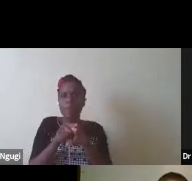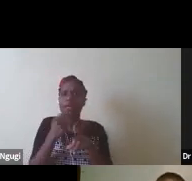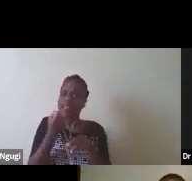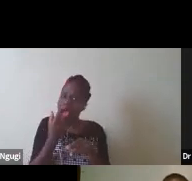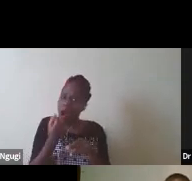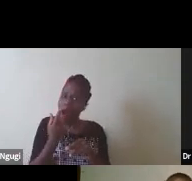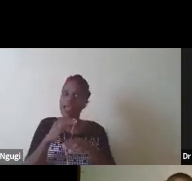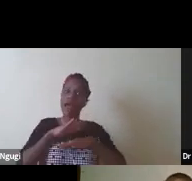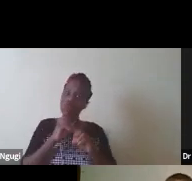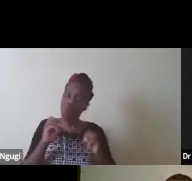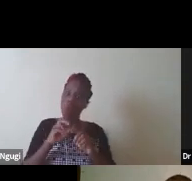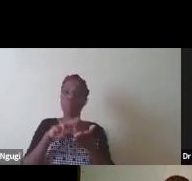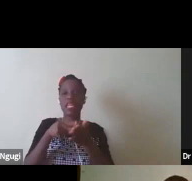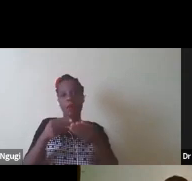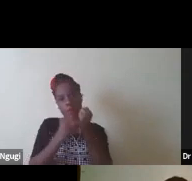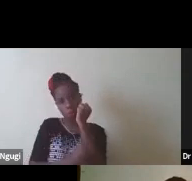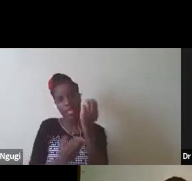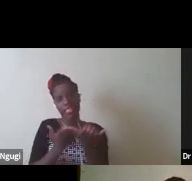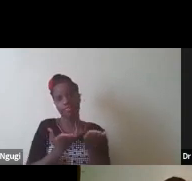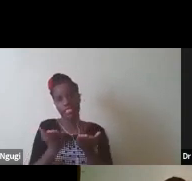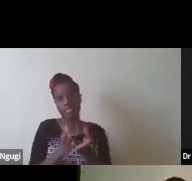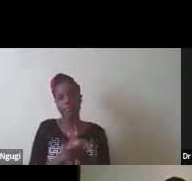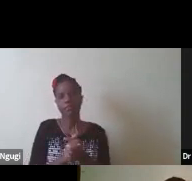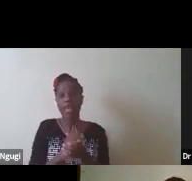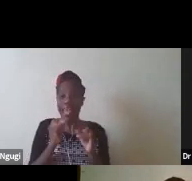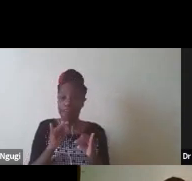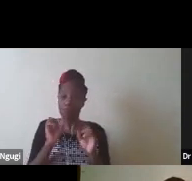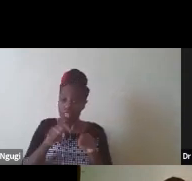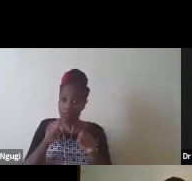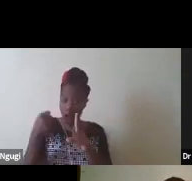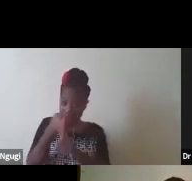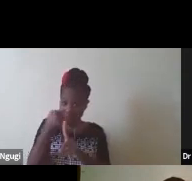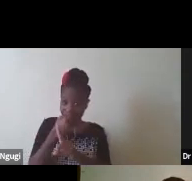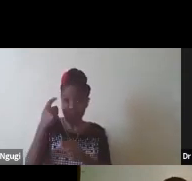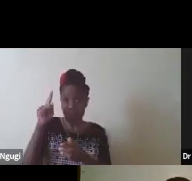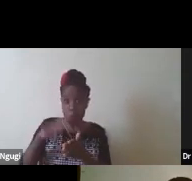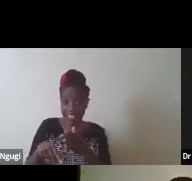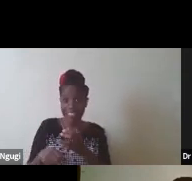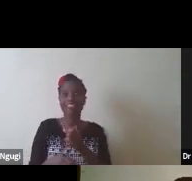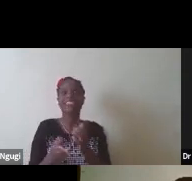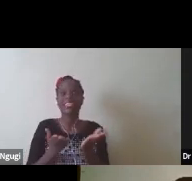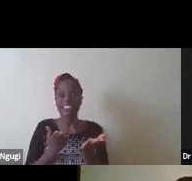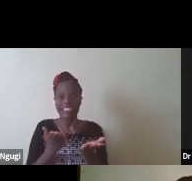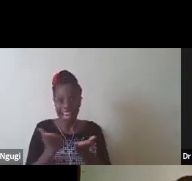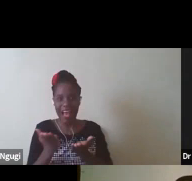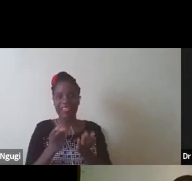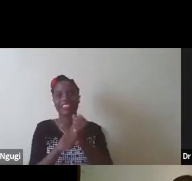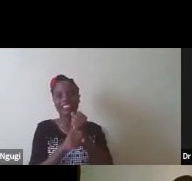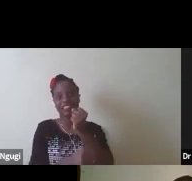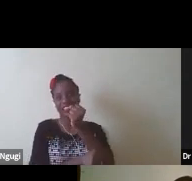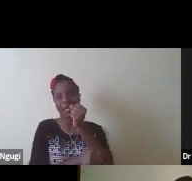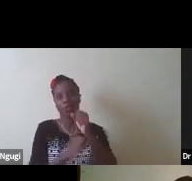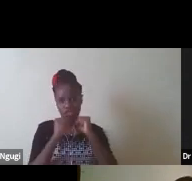poor quality. So, if they can advocate for strengthening of services as well. There has to be